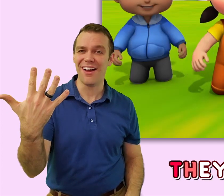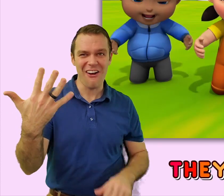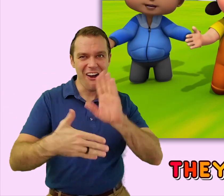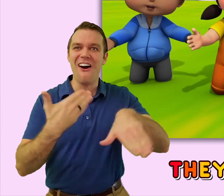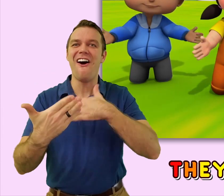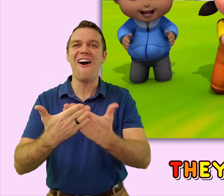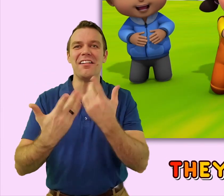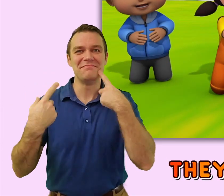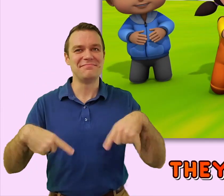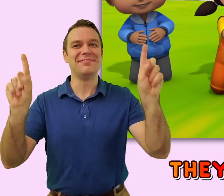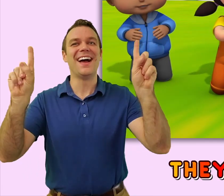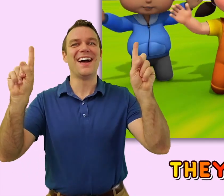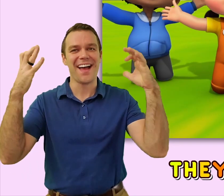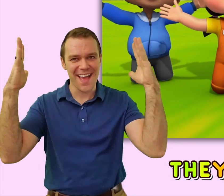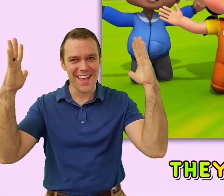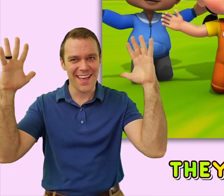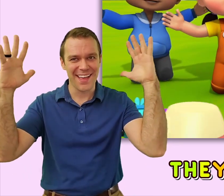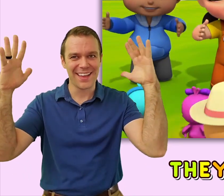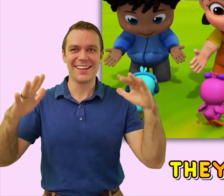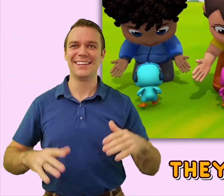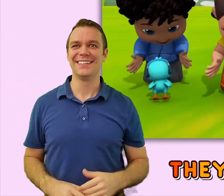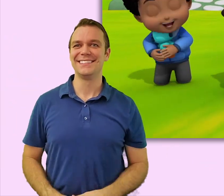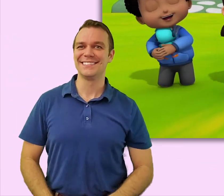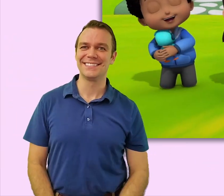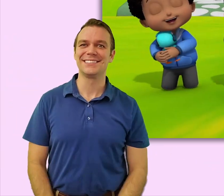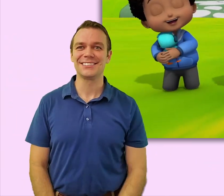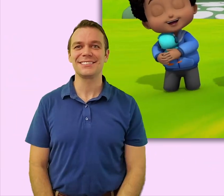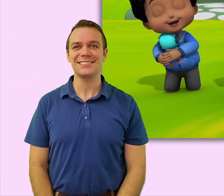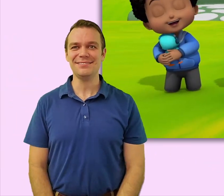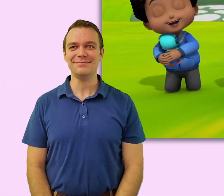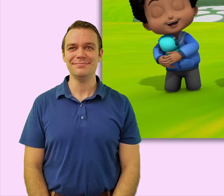5. They're all back! Hooray!